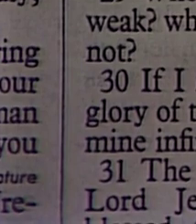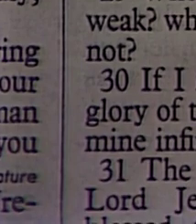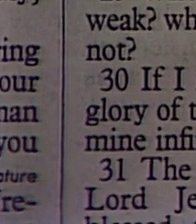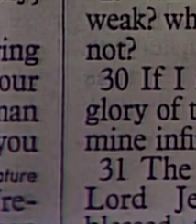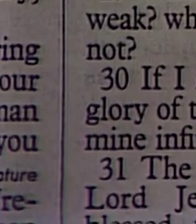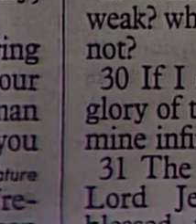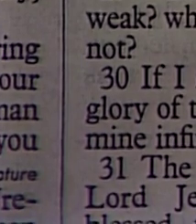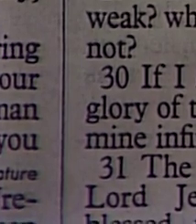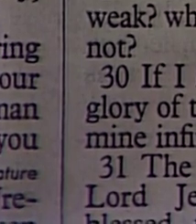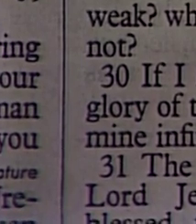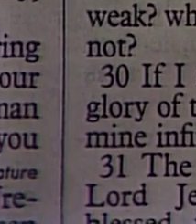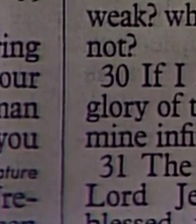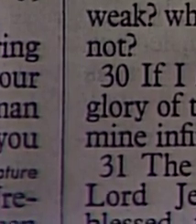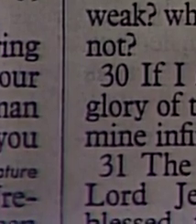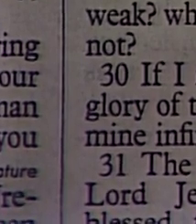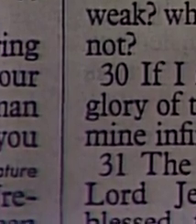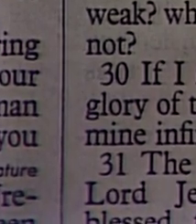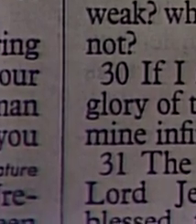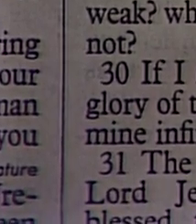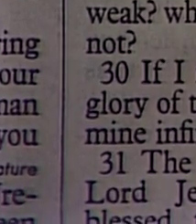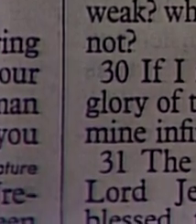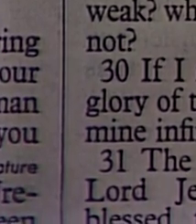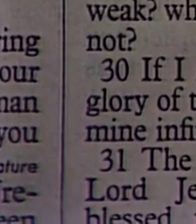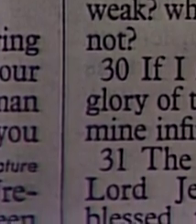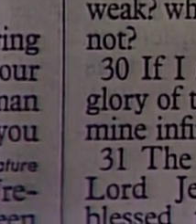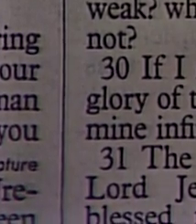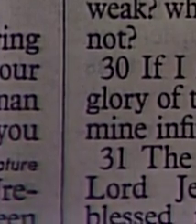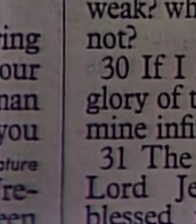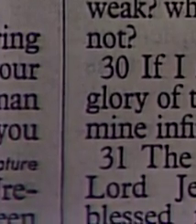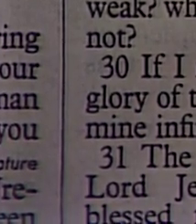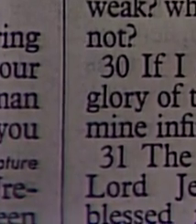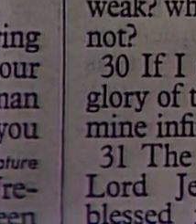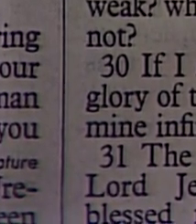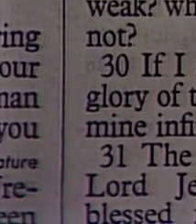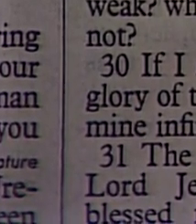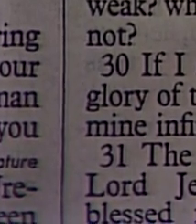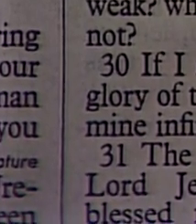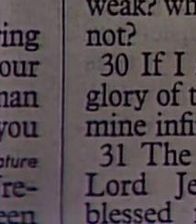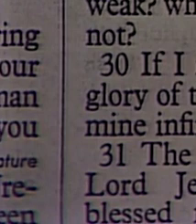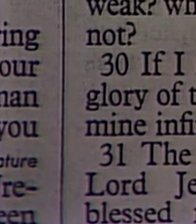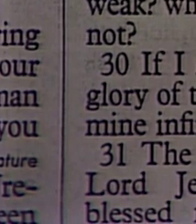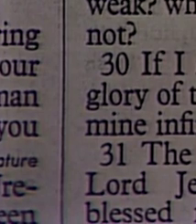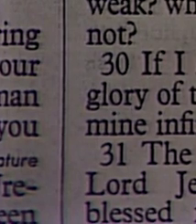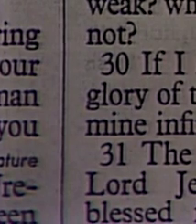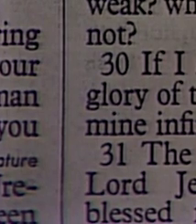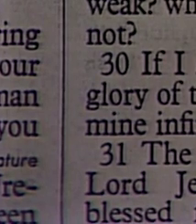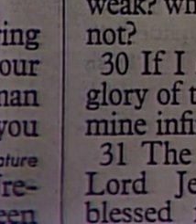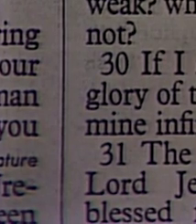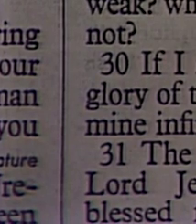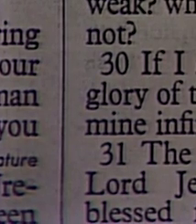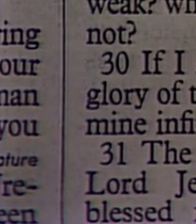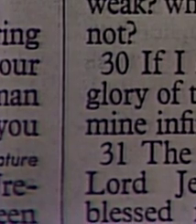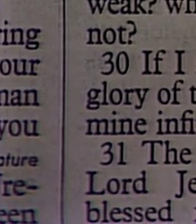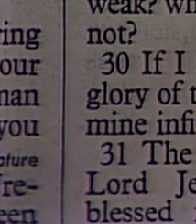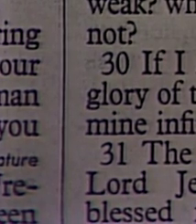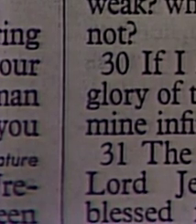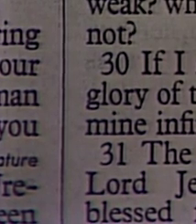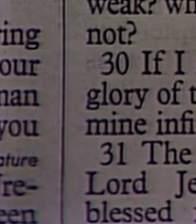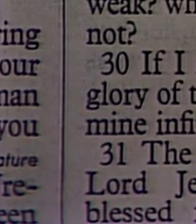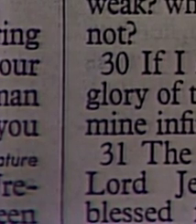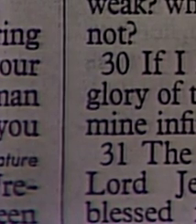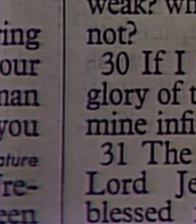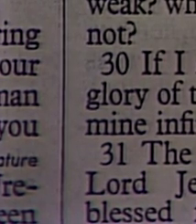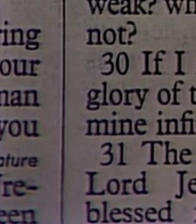10 men. That which cometh upon me daily, the care of all the churches, the oversight of all the churches, in other